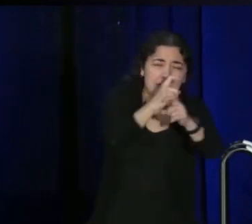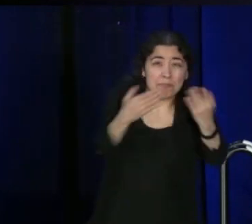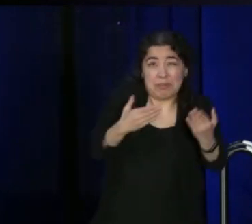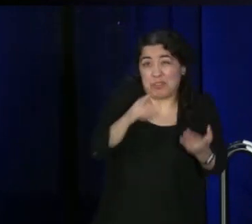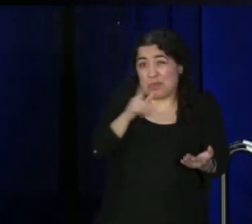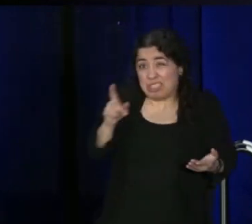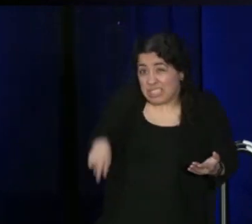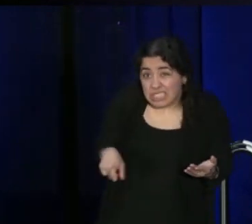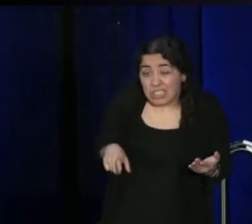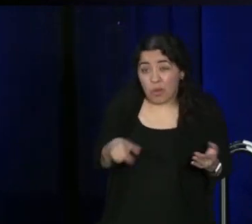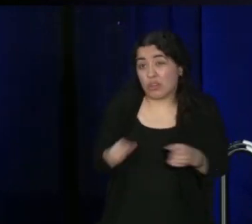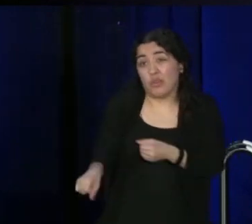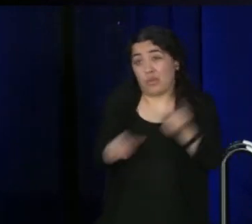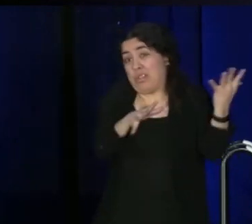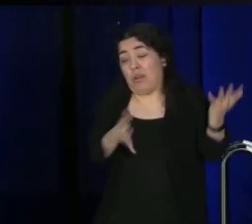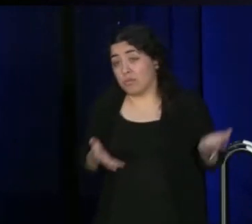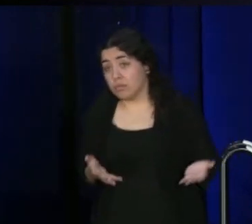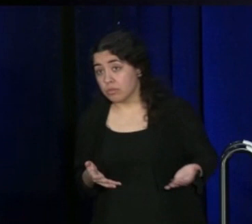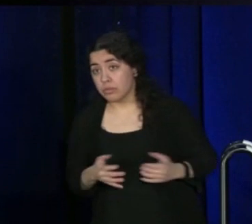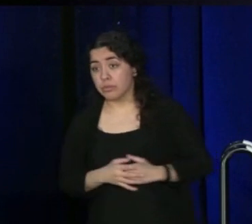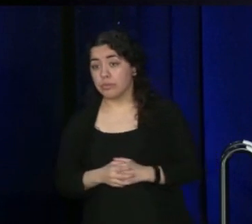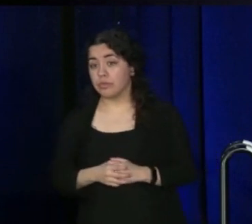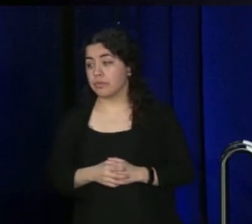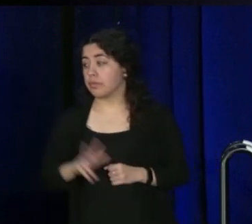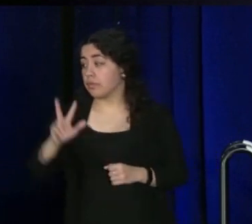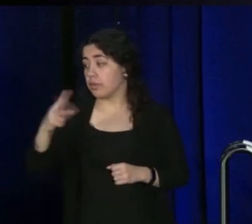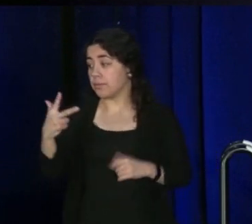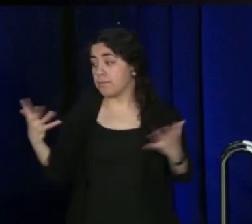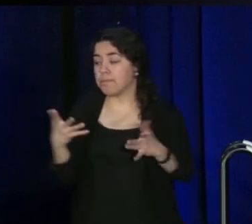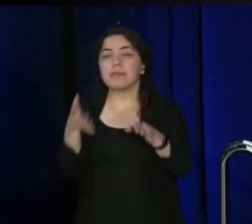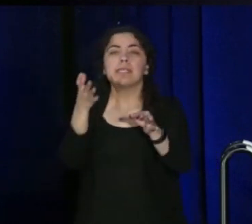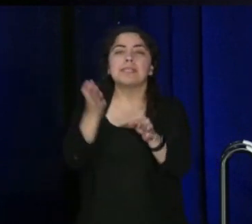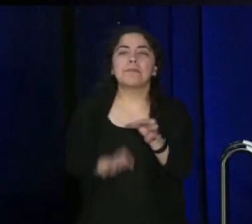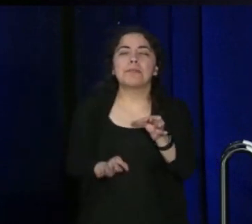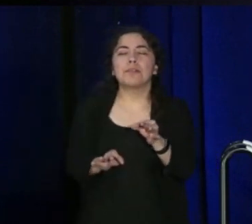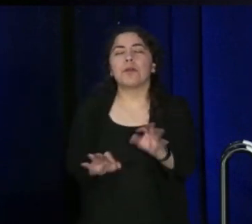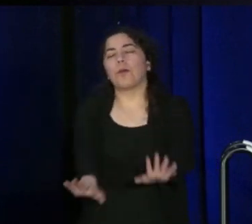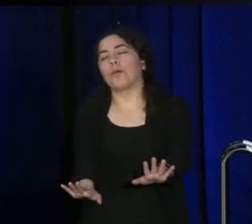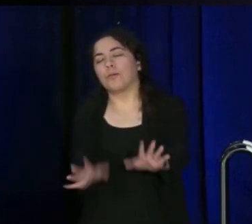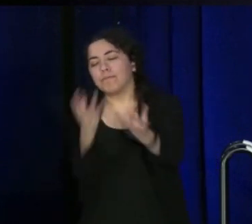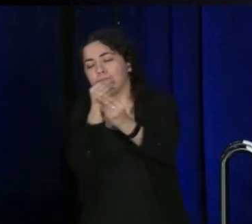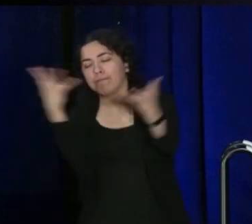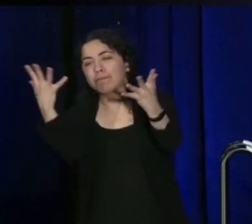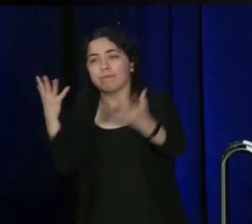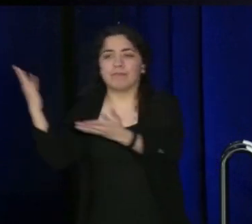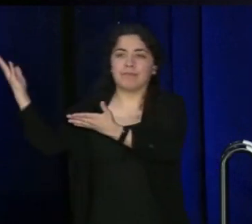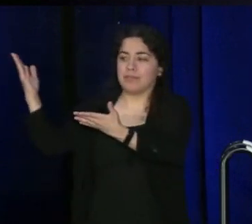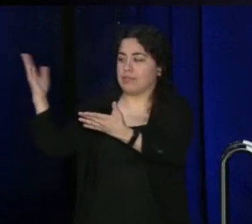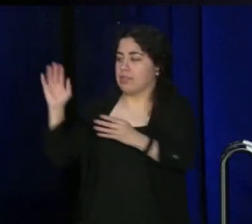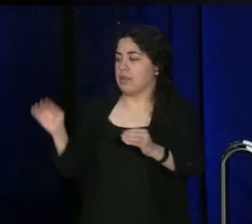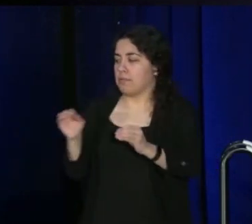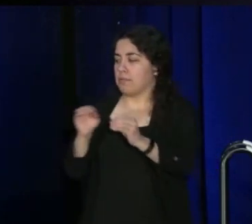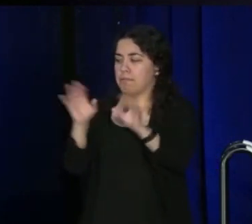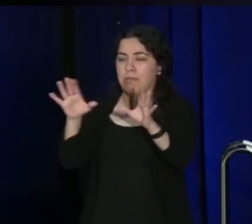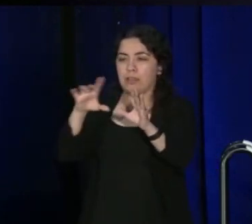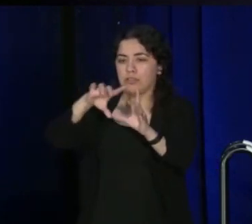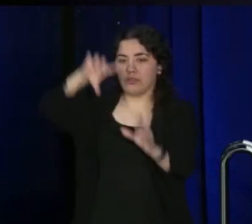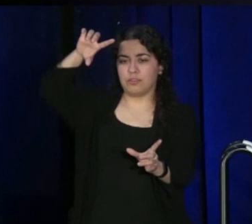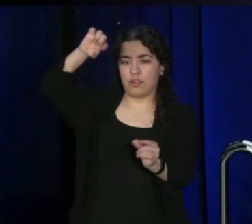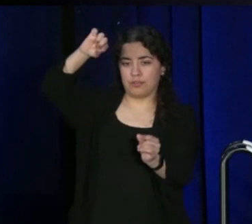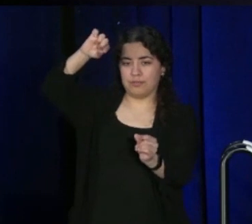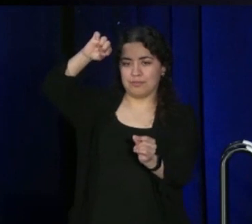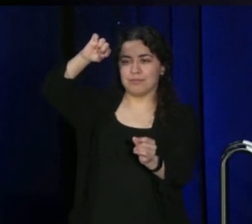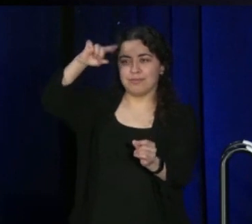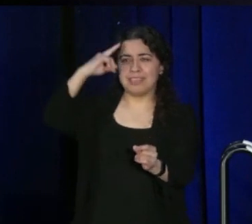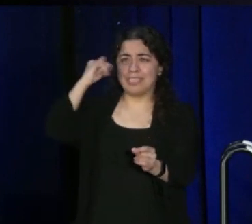or just throwing it out in general. And the 3rd one is that simplicity is beautiful. I put this picture of a magic card, which I think is beautiful up there. The card